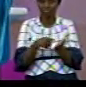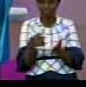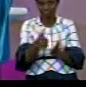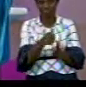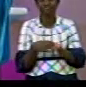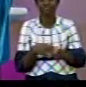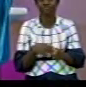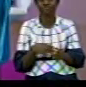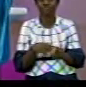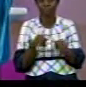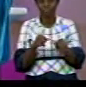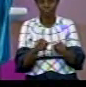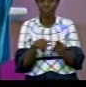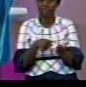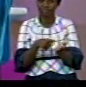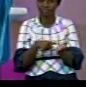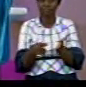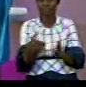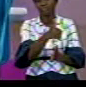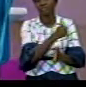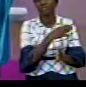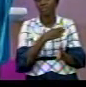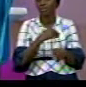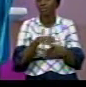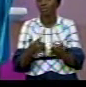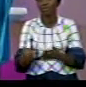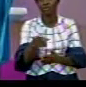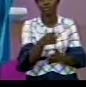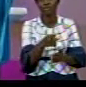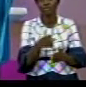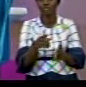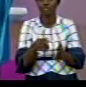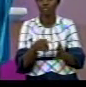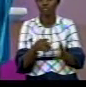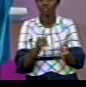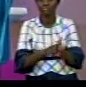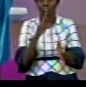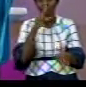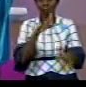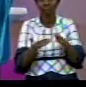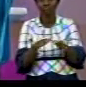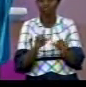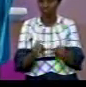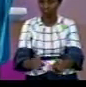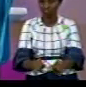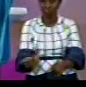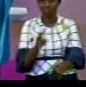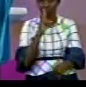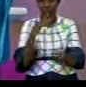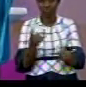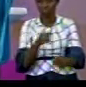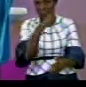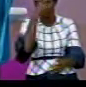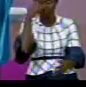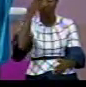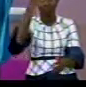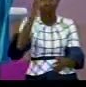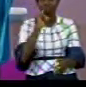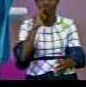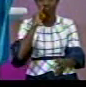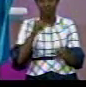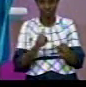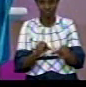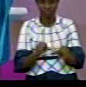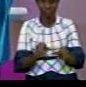yourself and all those who are moving please stay where you are because the lord is at work already